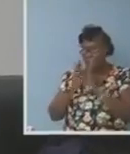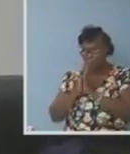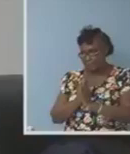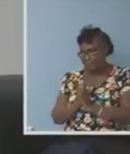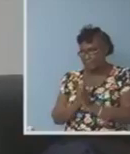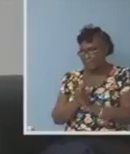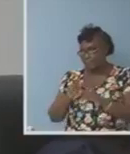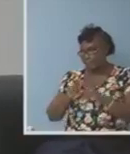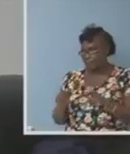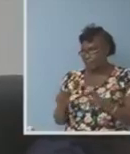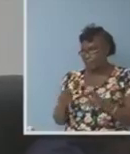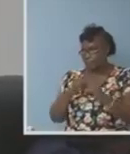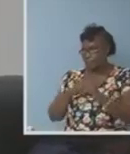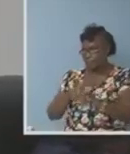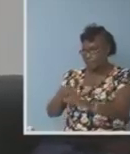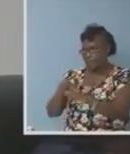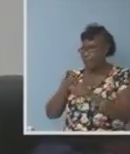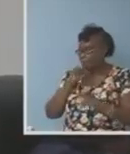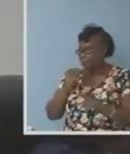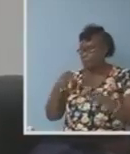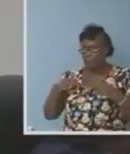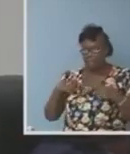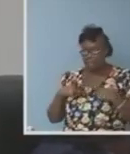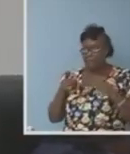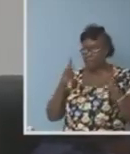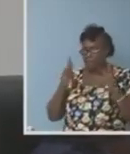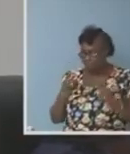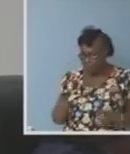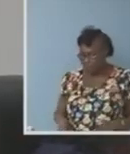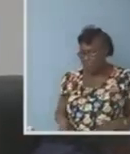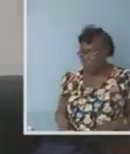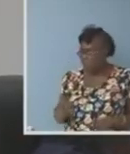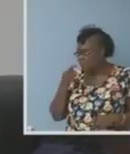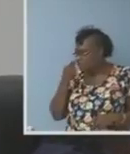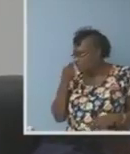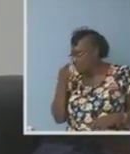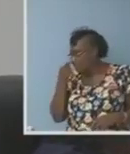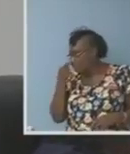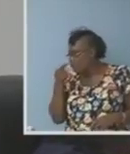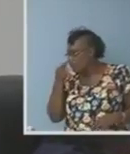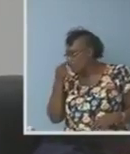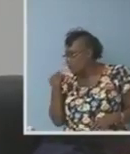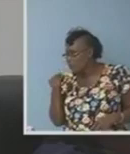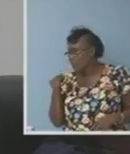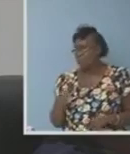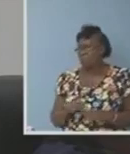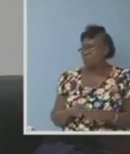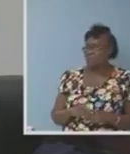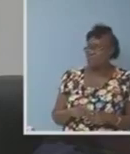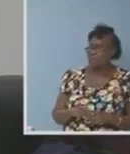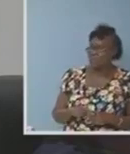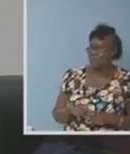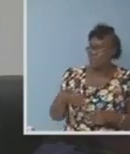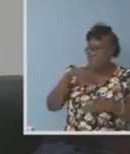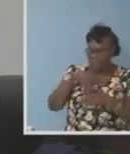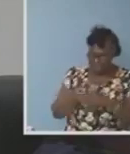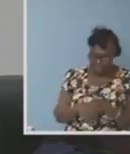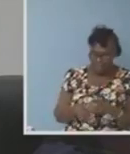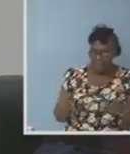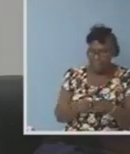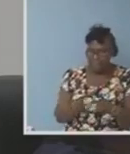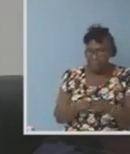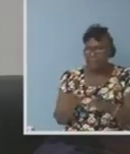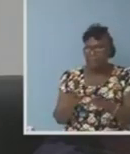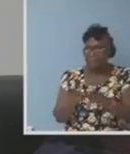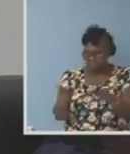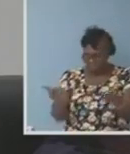the aim is not to have someone who's obviously averting showing symptoms of flu in the same